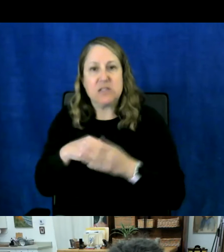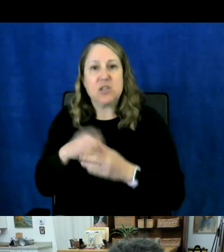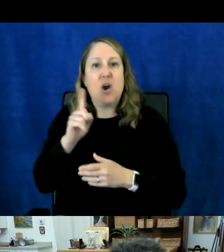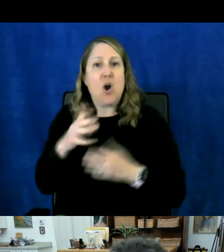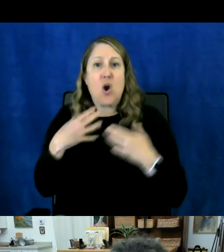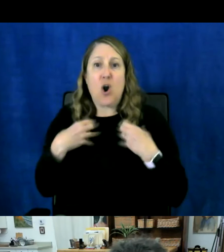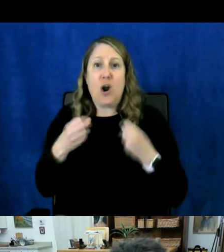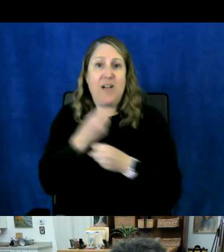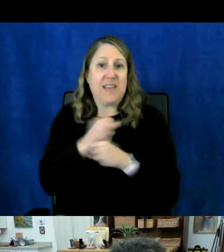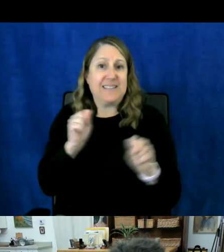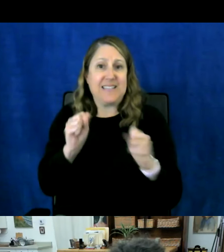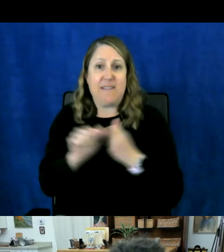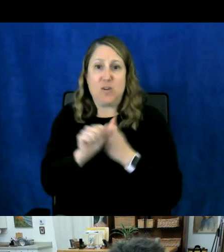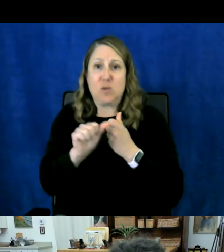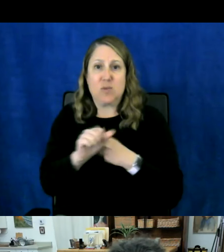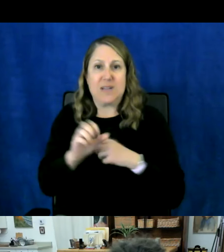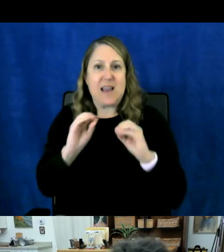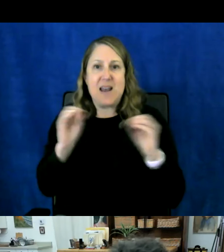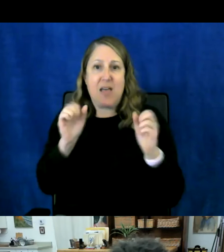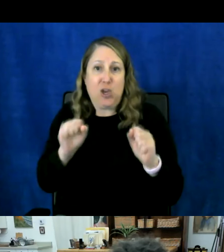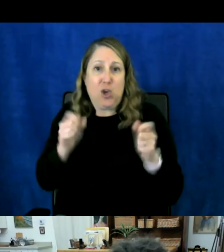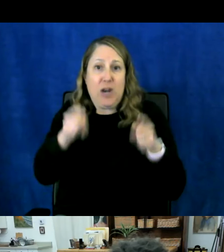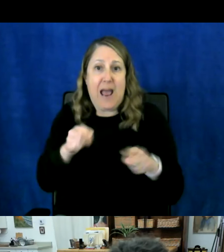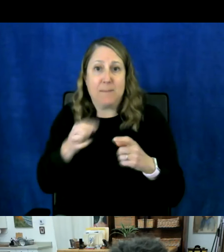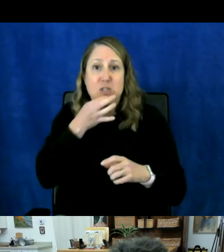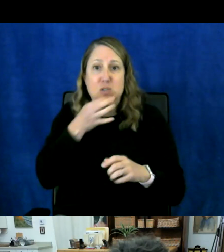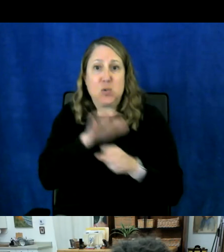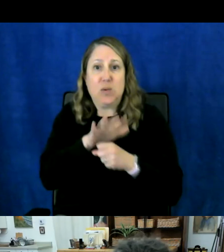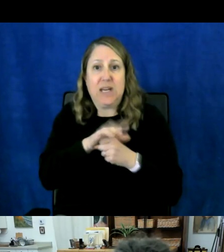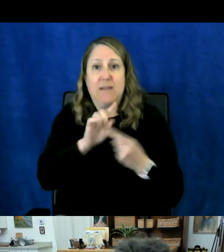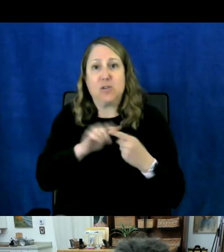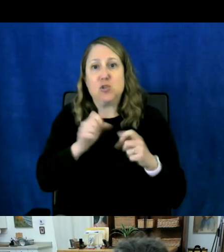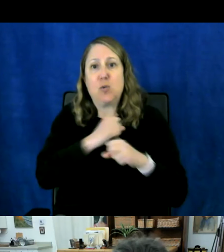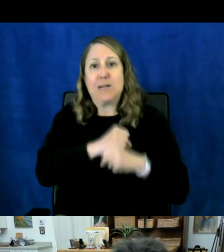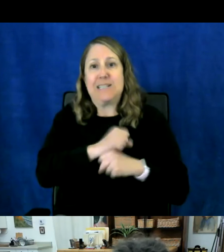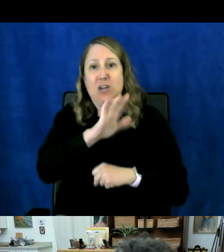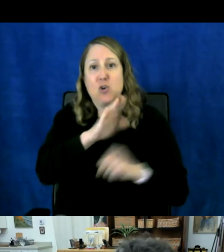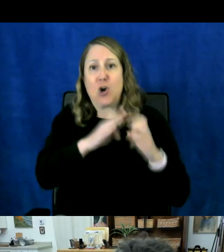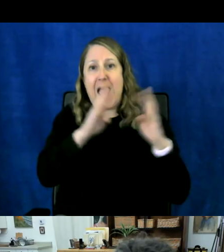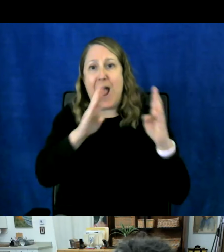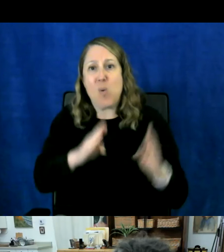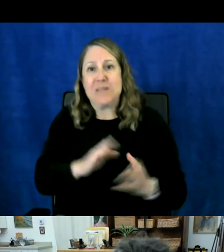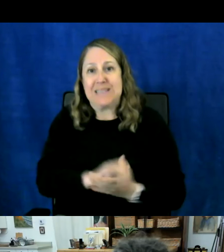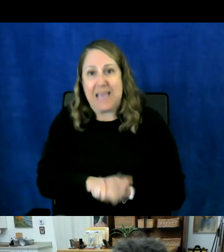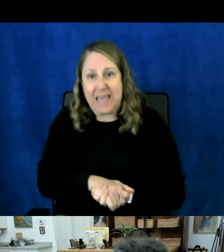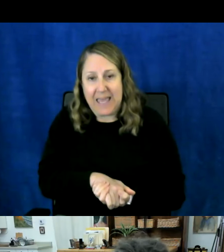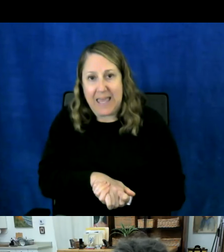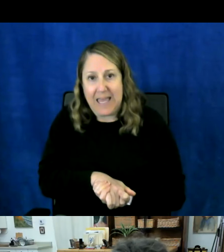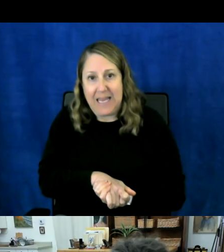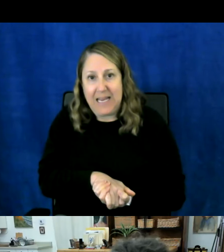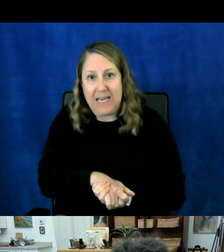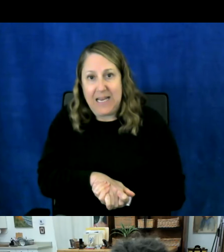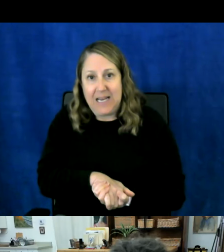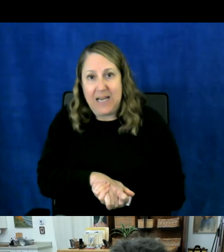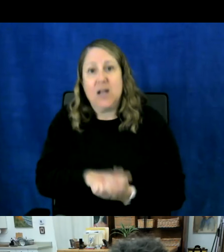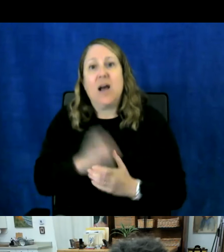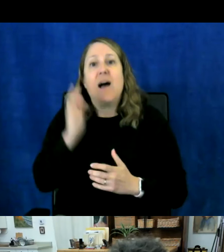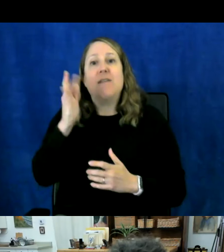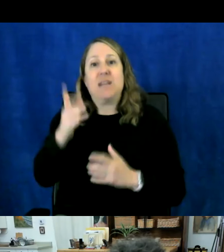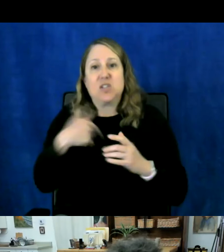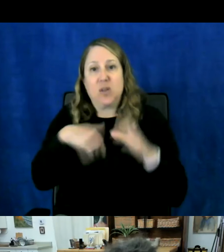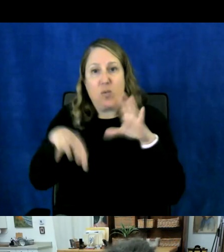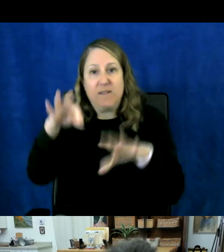risk. Nothing could happen soon enough to protect her housing. So we did eventually find her